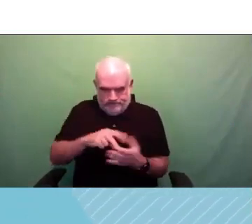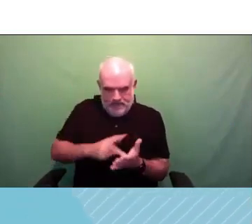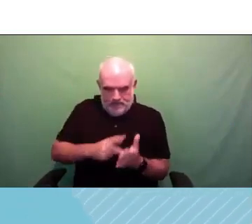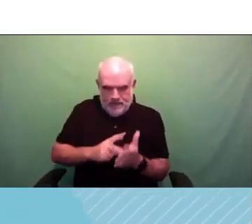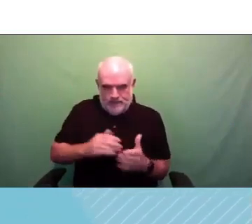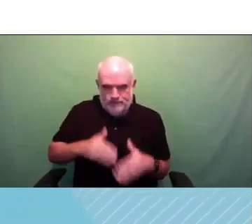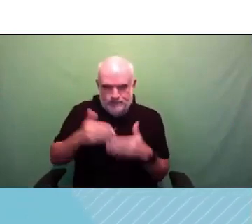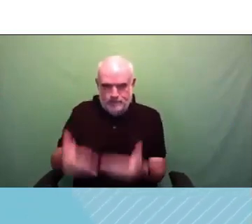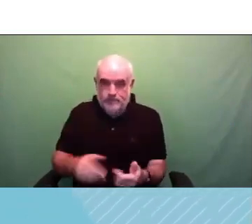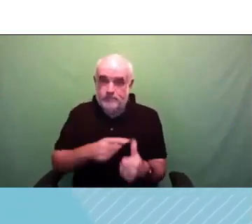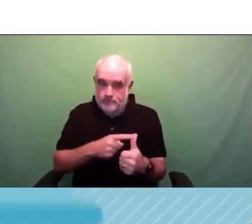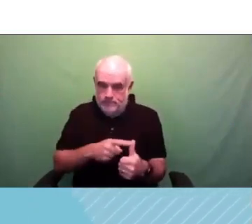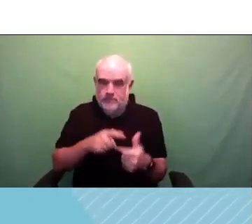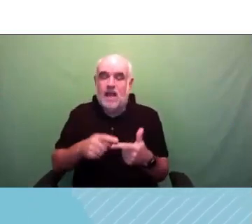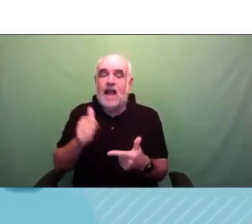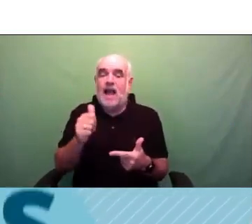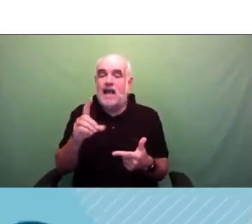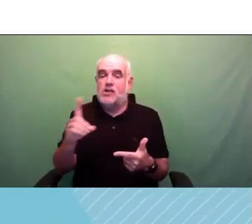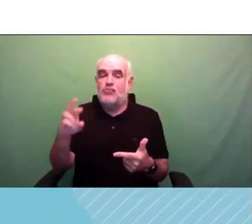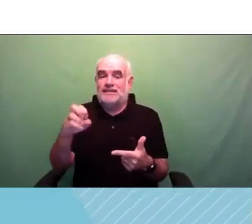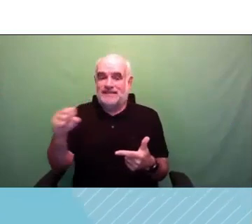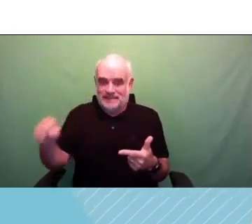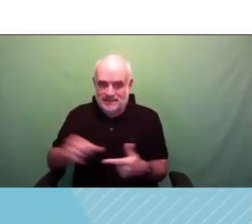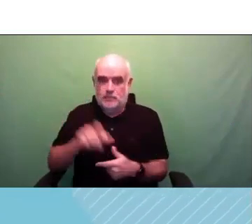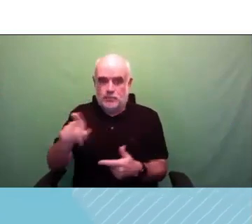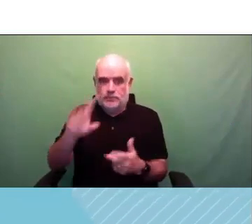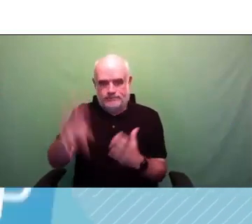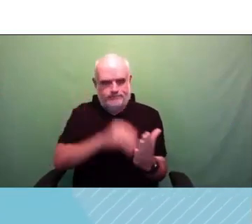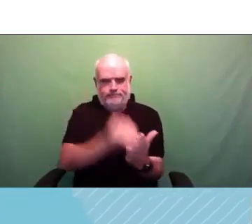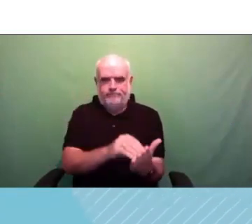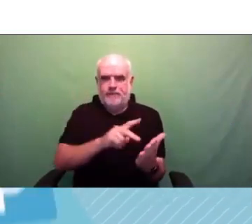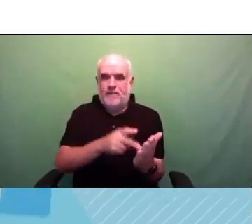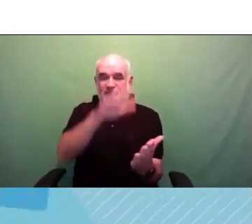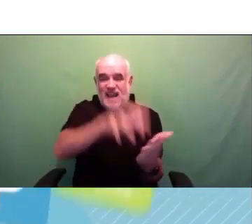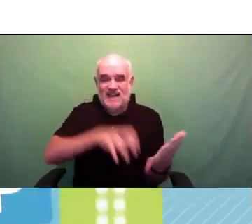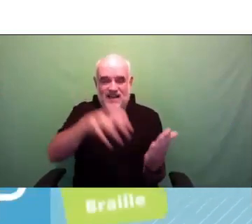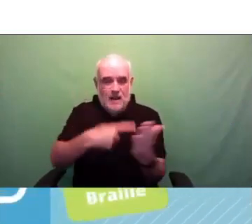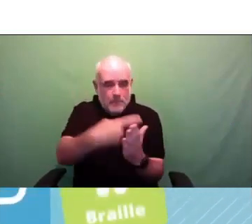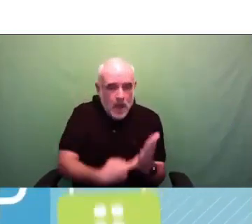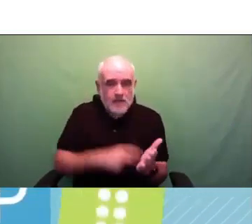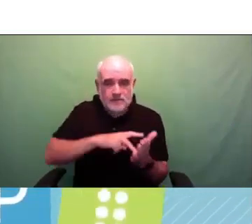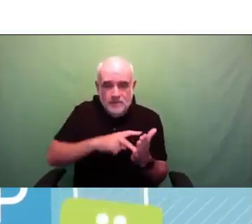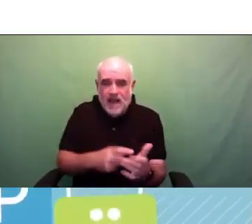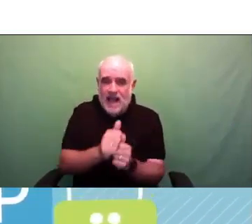to include these concerns. Secondly, address. You must set out in your strategic or corporate plan the